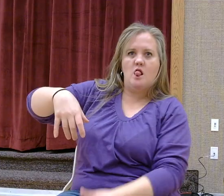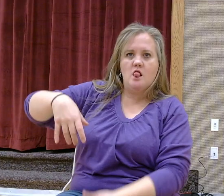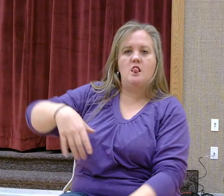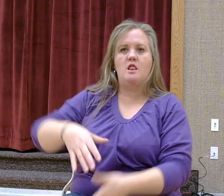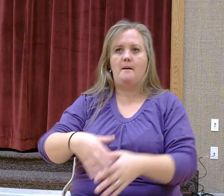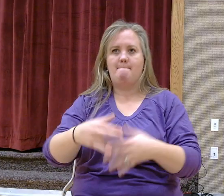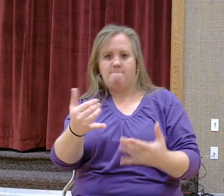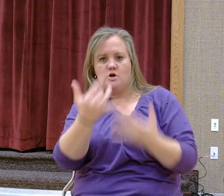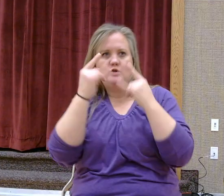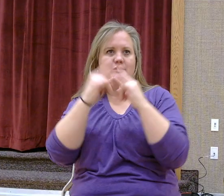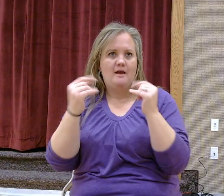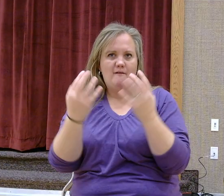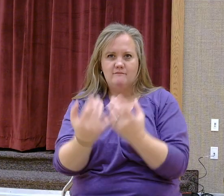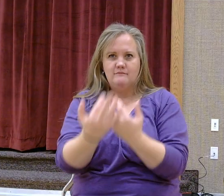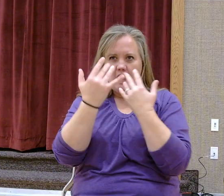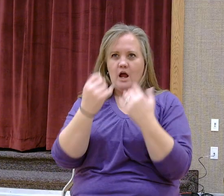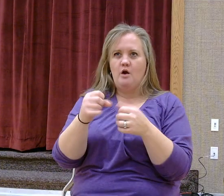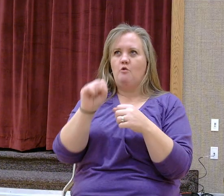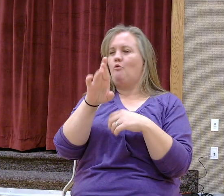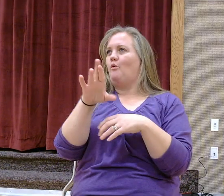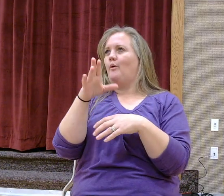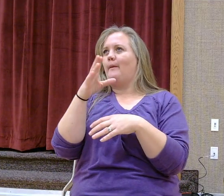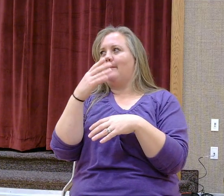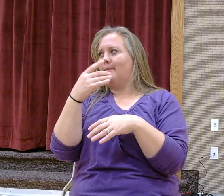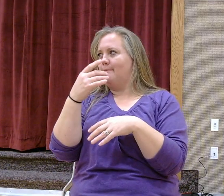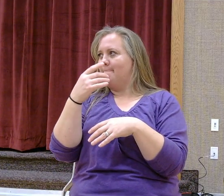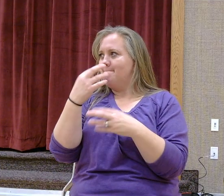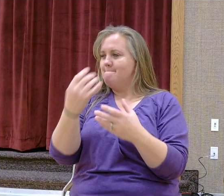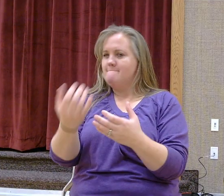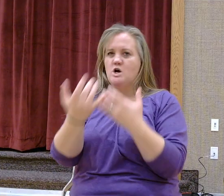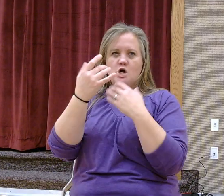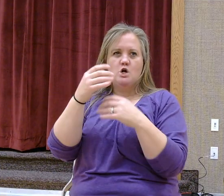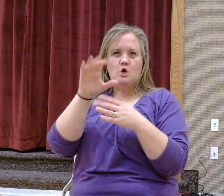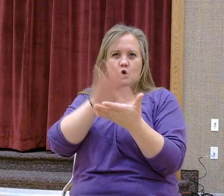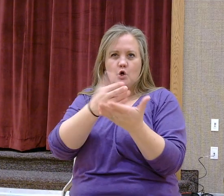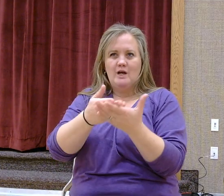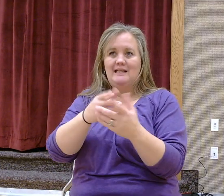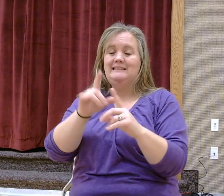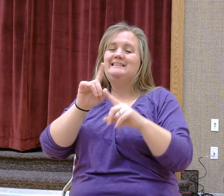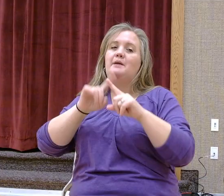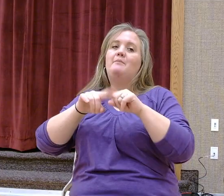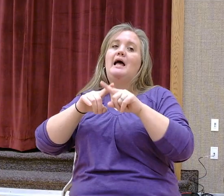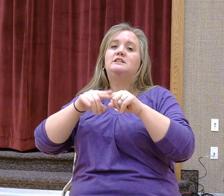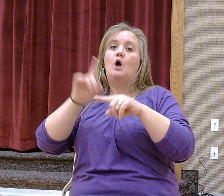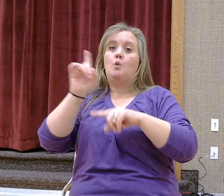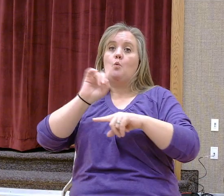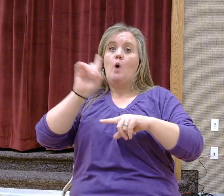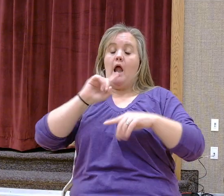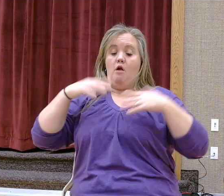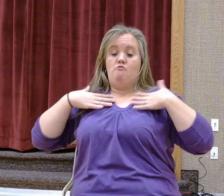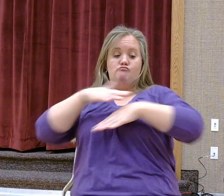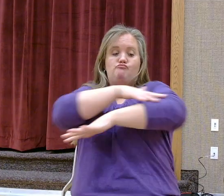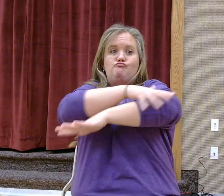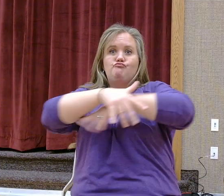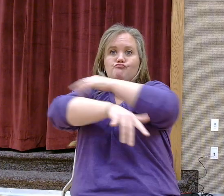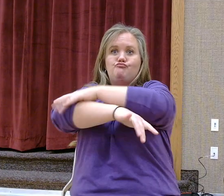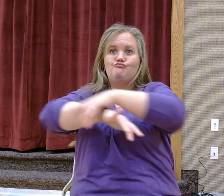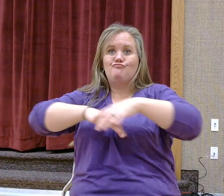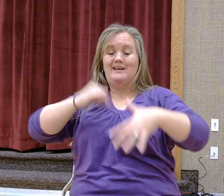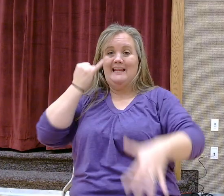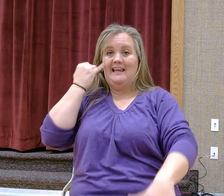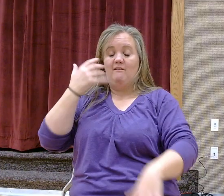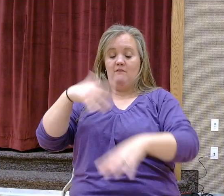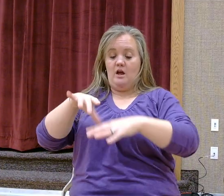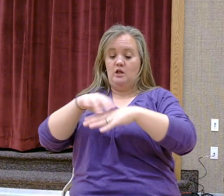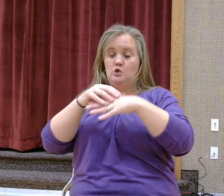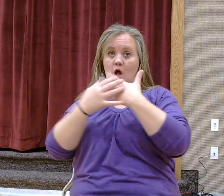campfire, burns around cooking, things like that. Depends on location. Depends on where the burn is. Again, if it's over a joint,